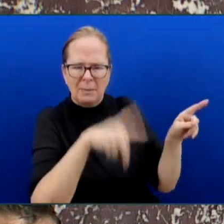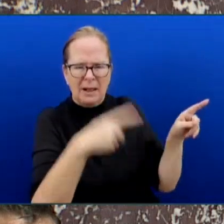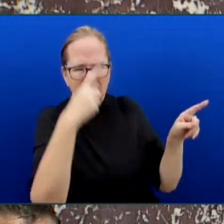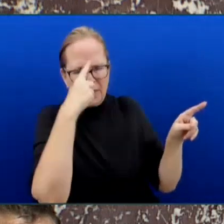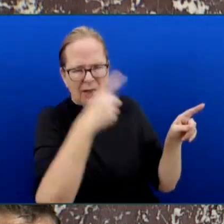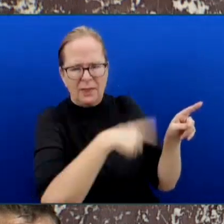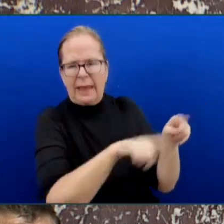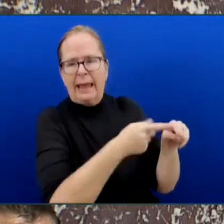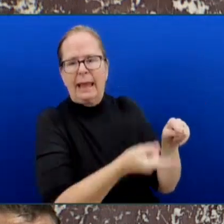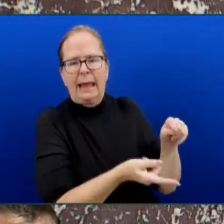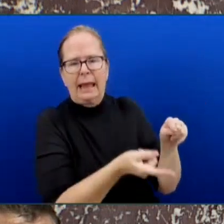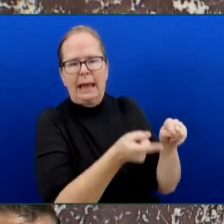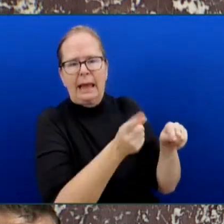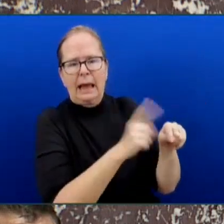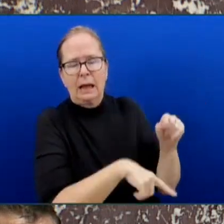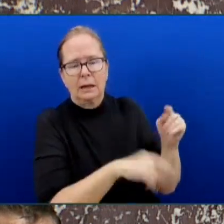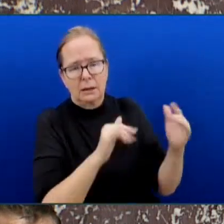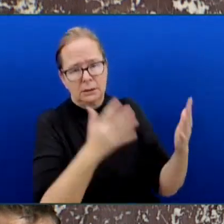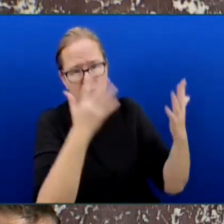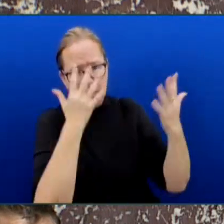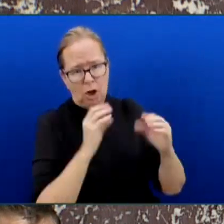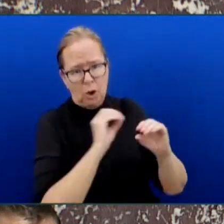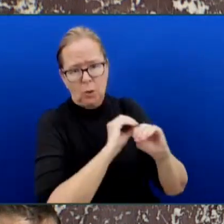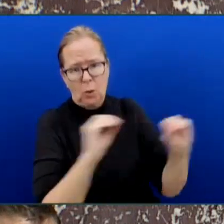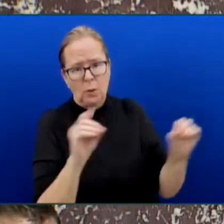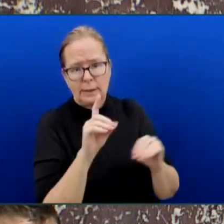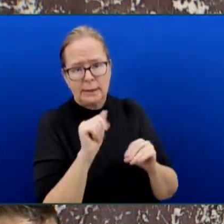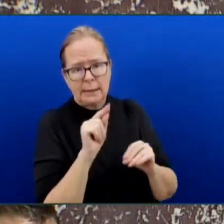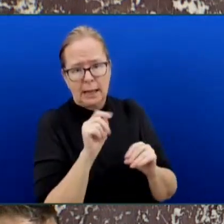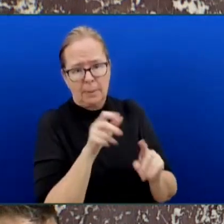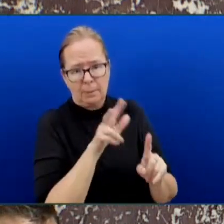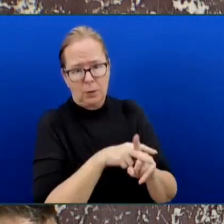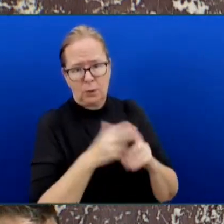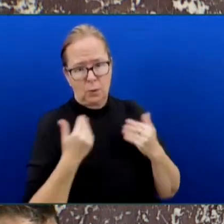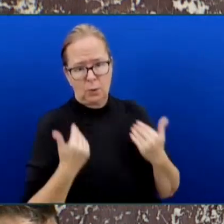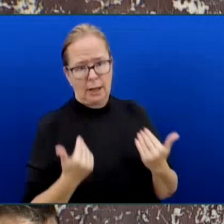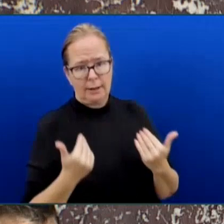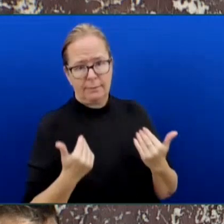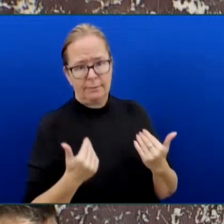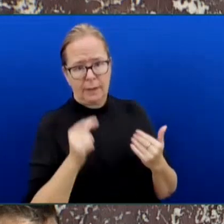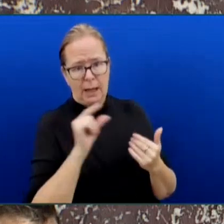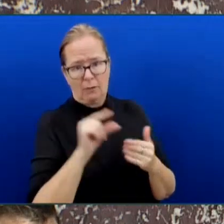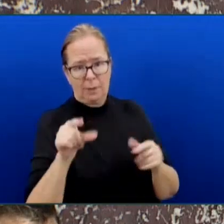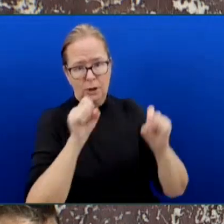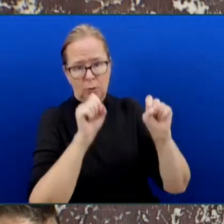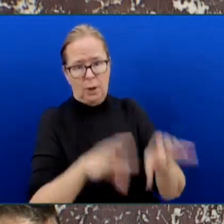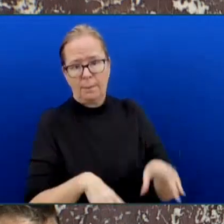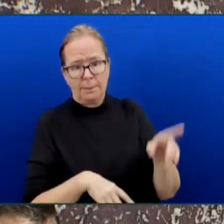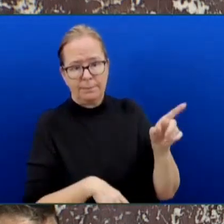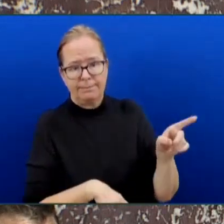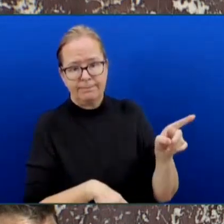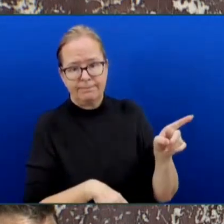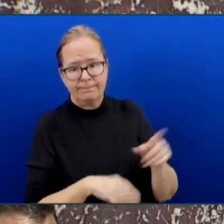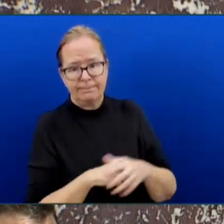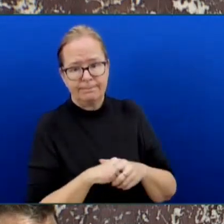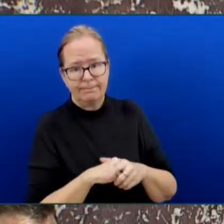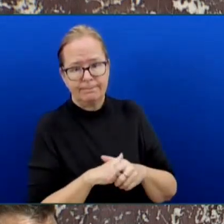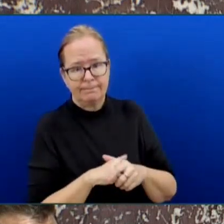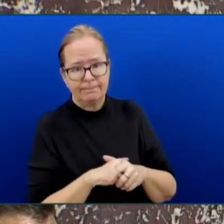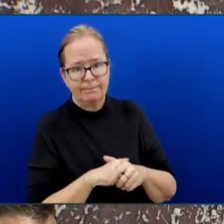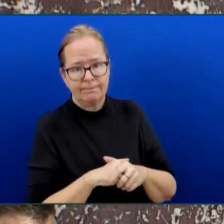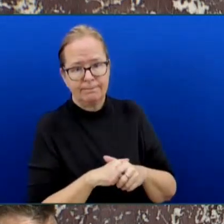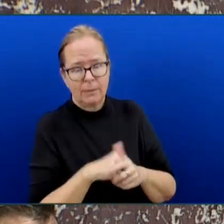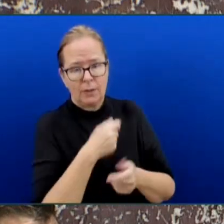from MCFD and their utter failure in regards to youth in care and Indigenous youth in care, because this government, frankly, does not want to have